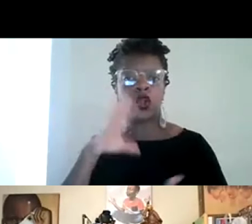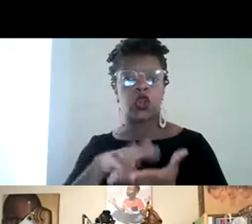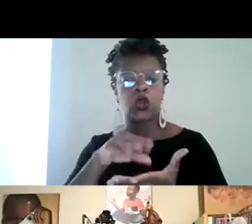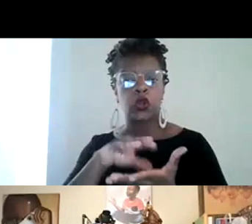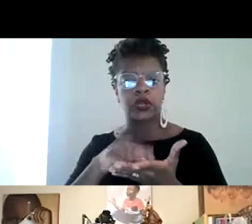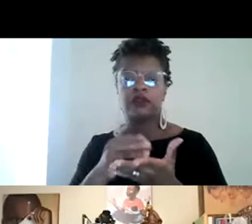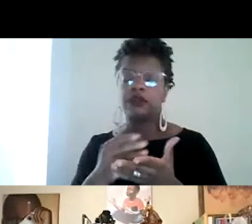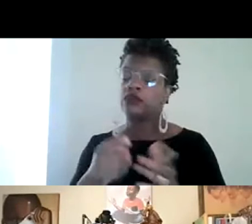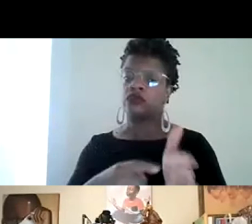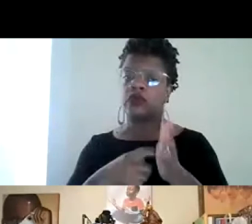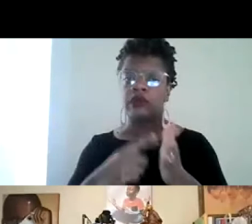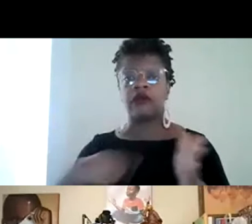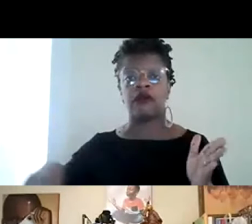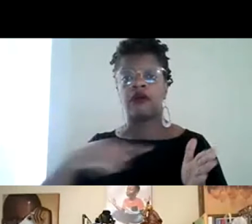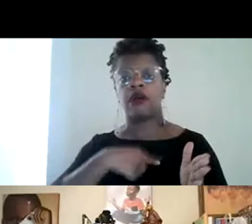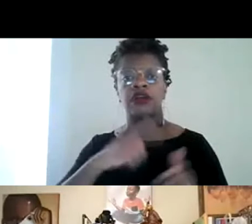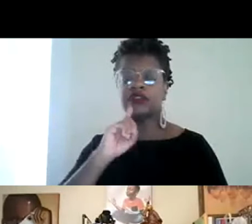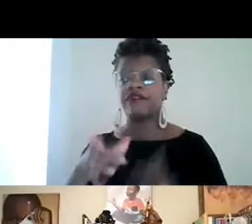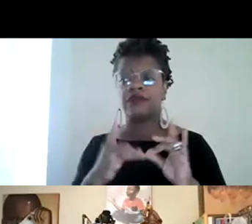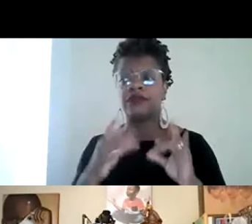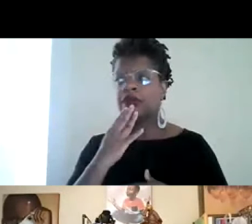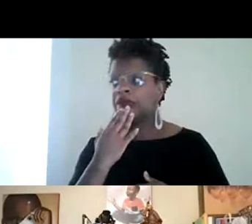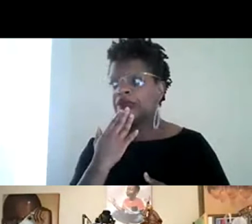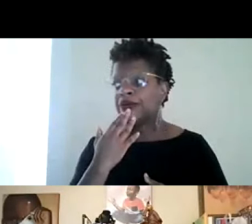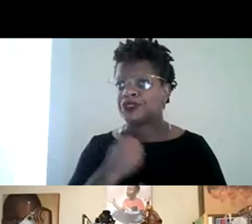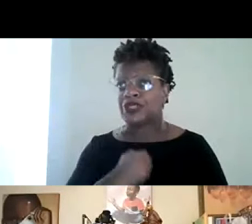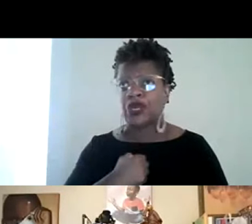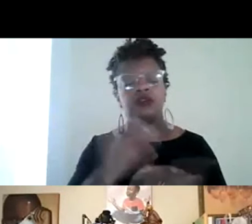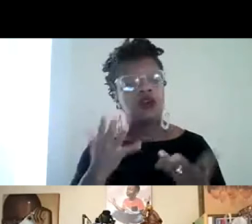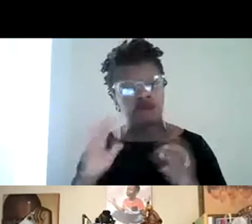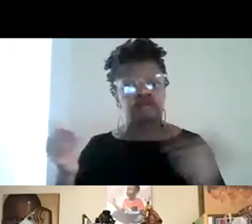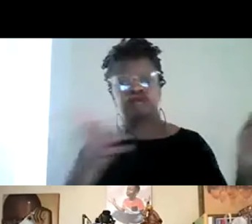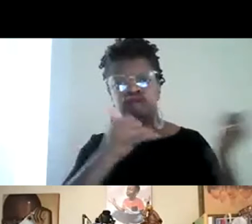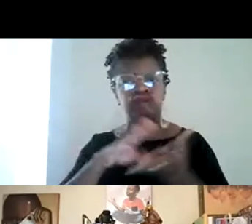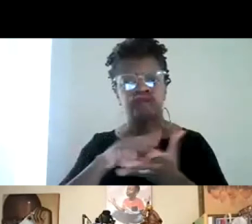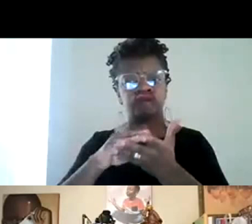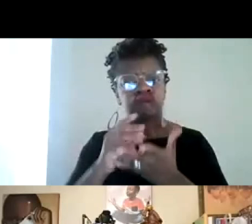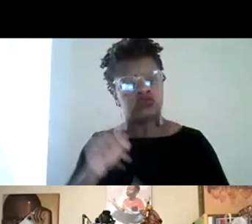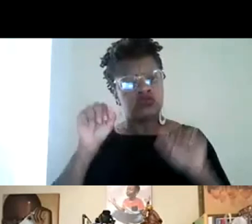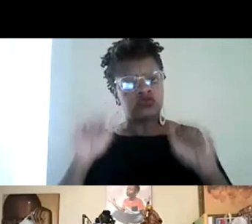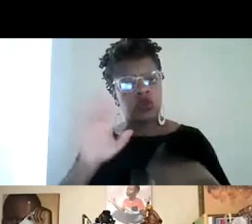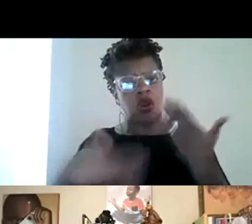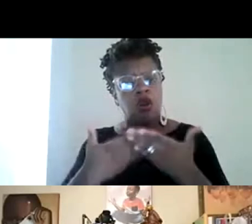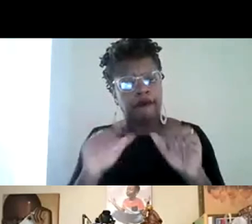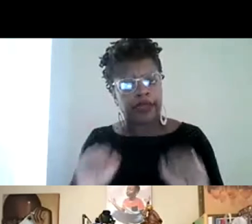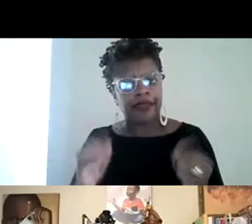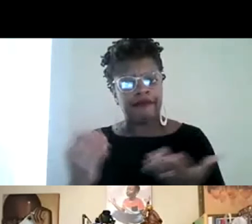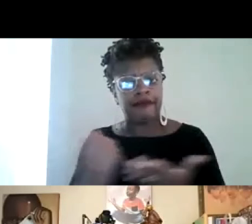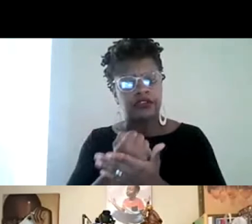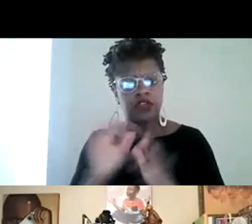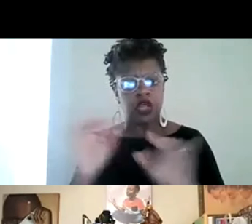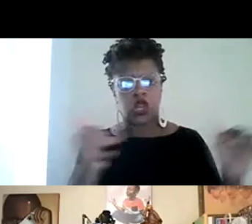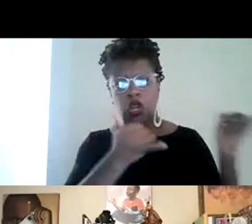really requires us to be unapologetic in our pursuit to ensure that every child has access,